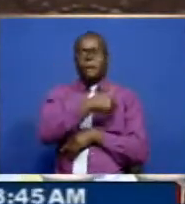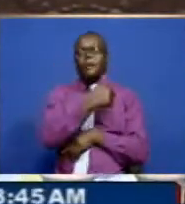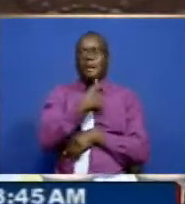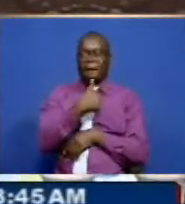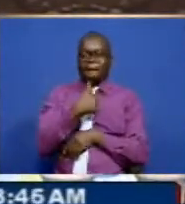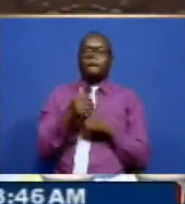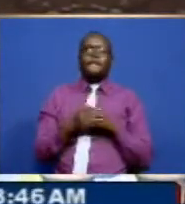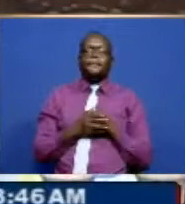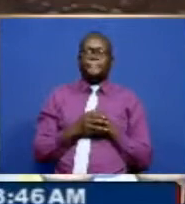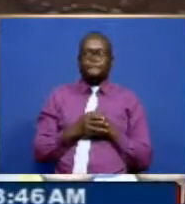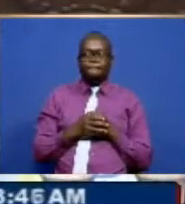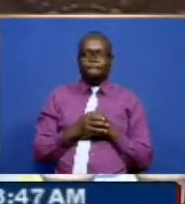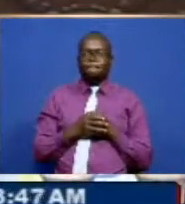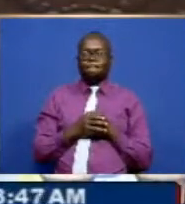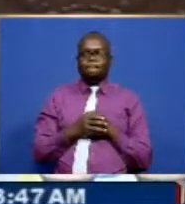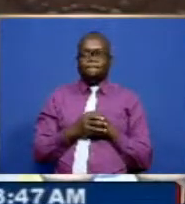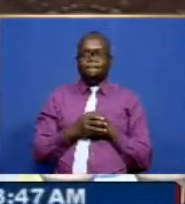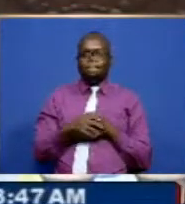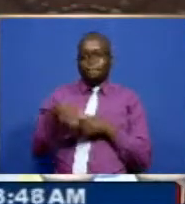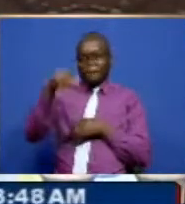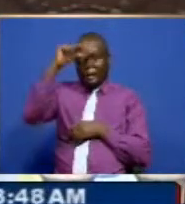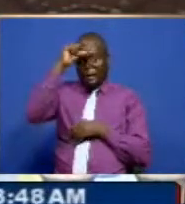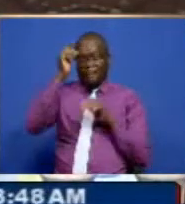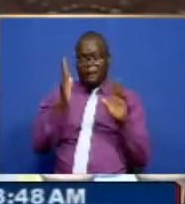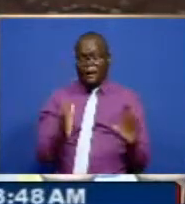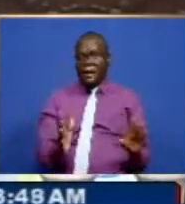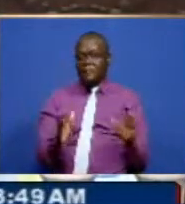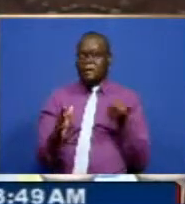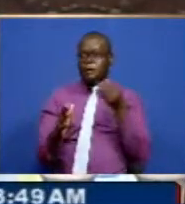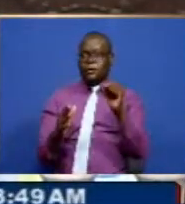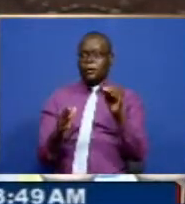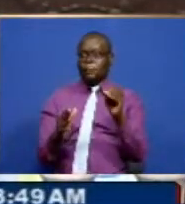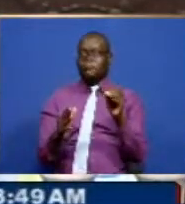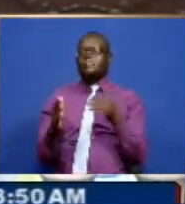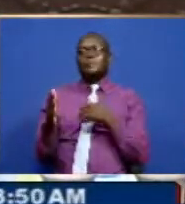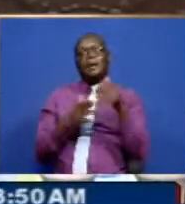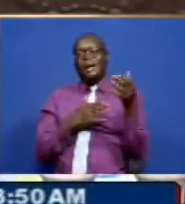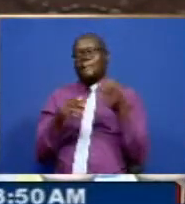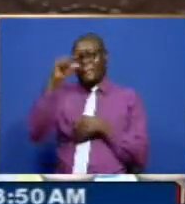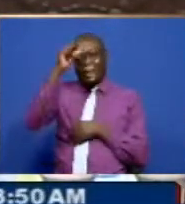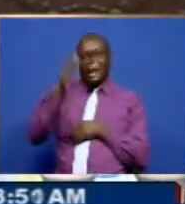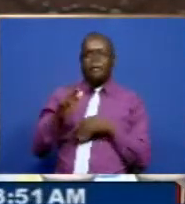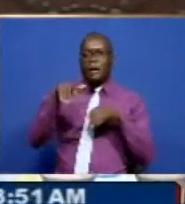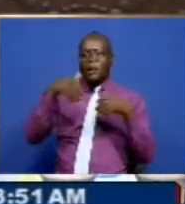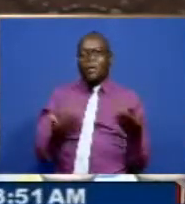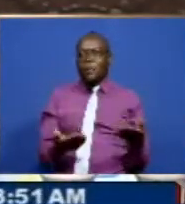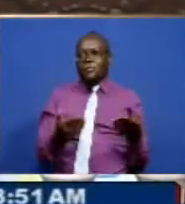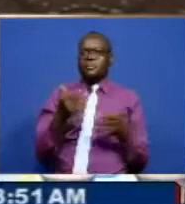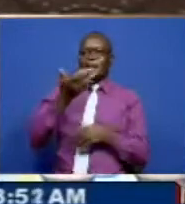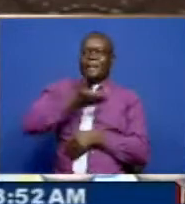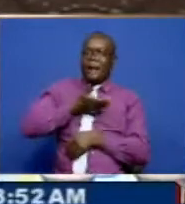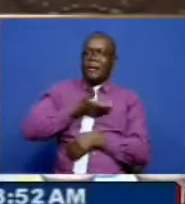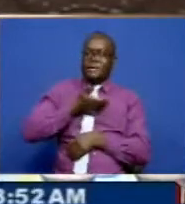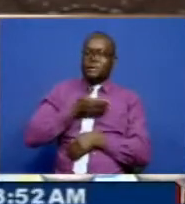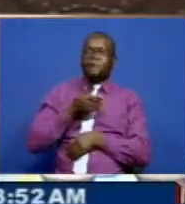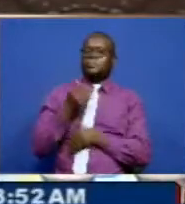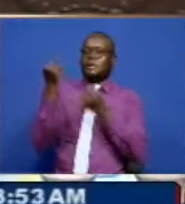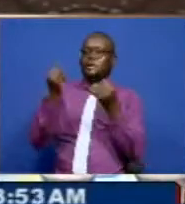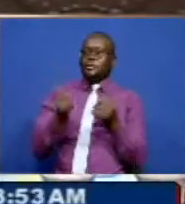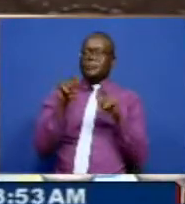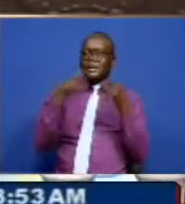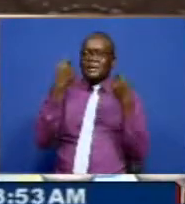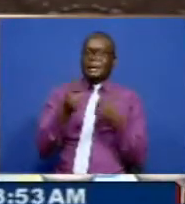of Governor. So either the Governor or your council, may you introduce your